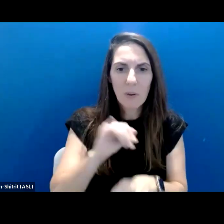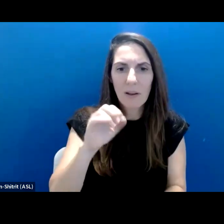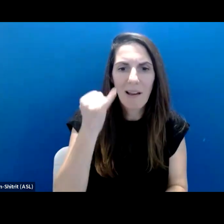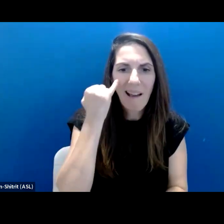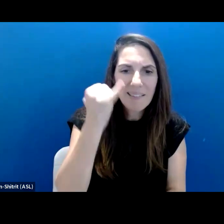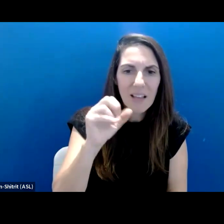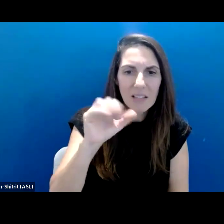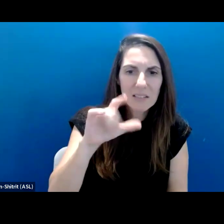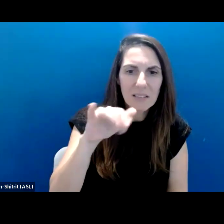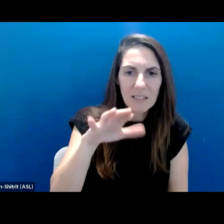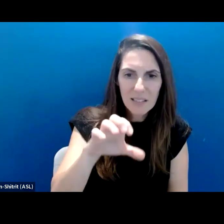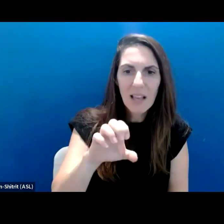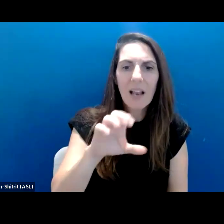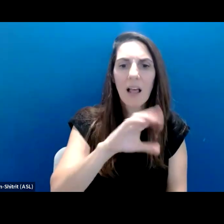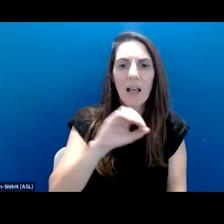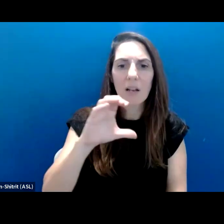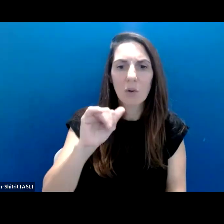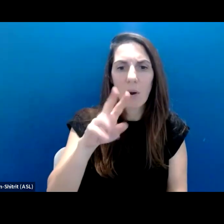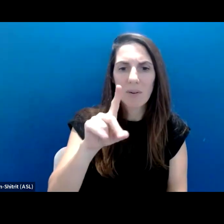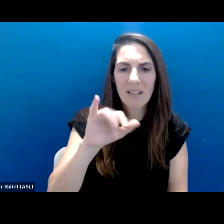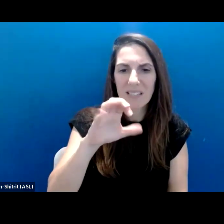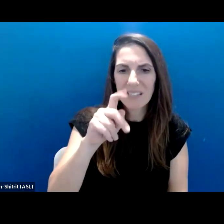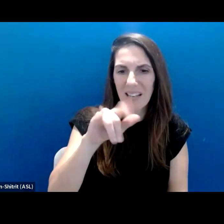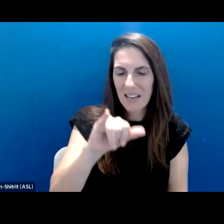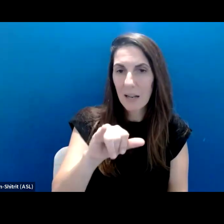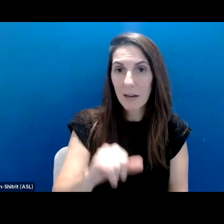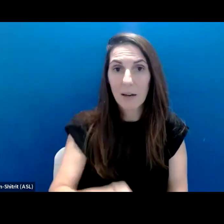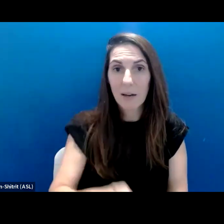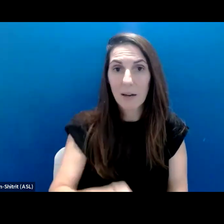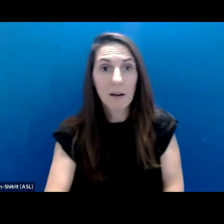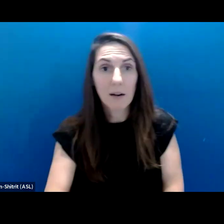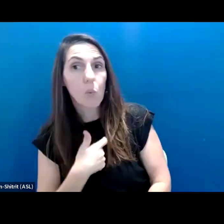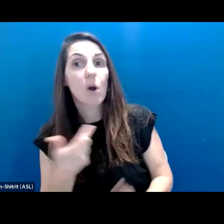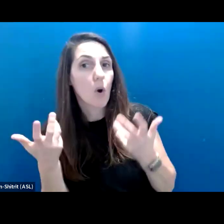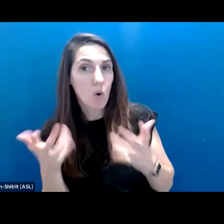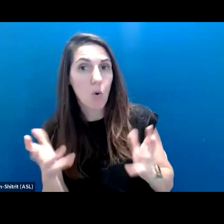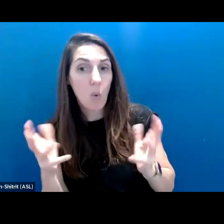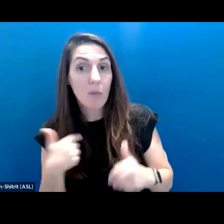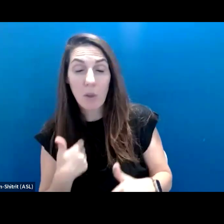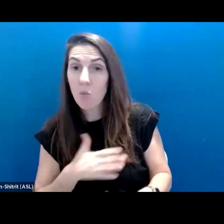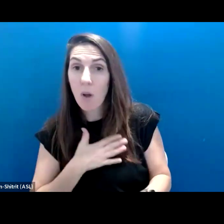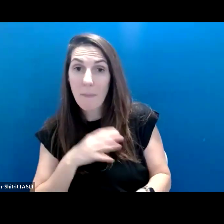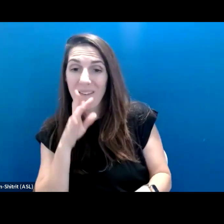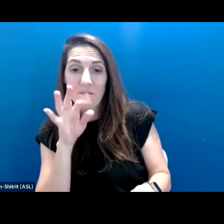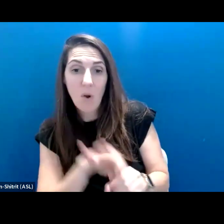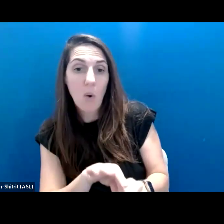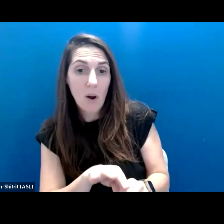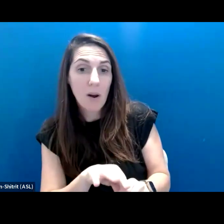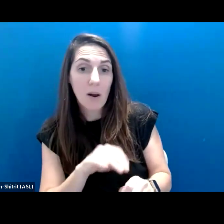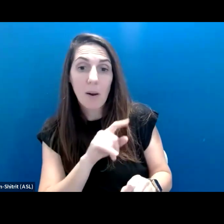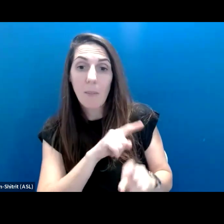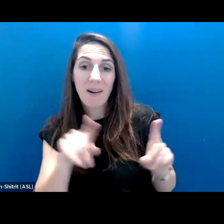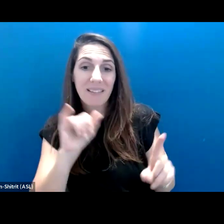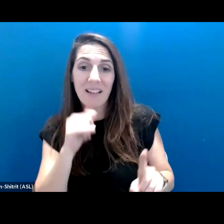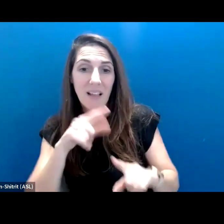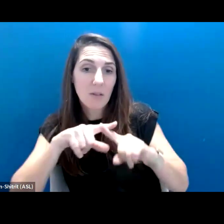would entail. So Dan, if I may, we already are, so you're happy to vote on such things, but the outcome of the vote is not dependent on